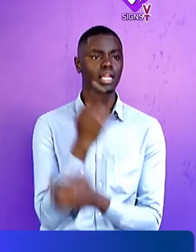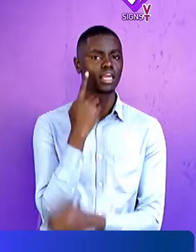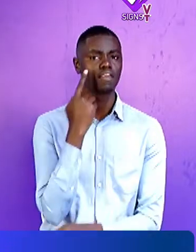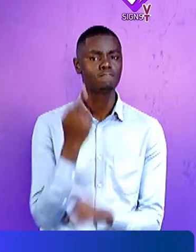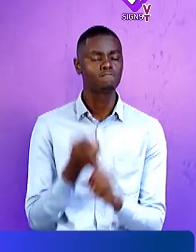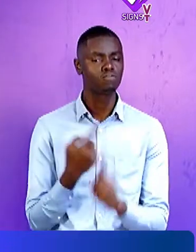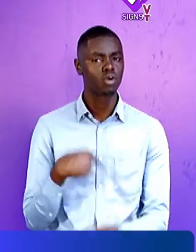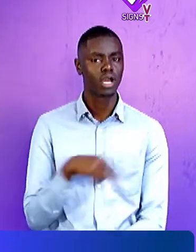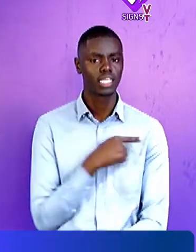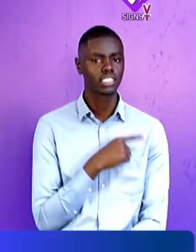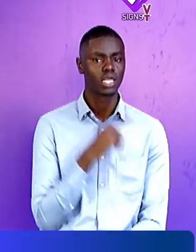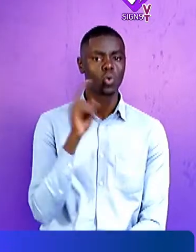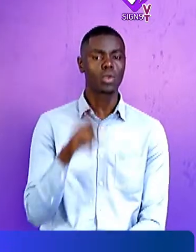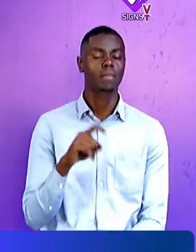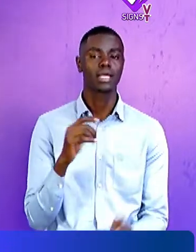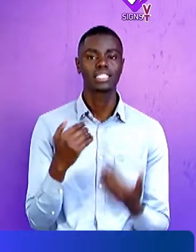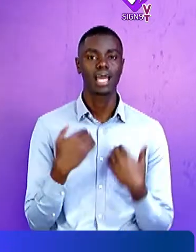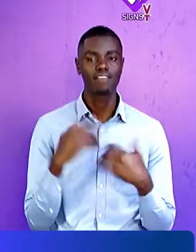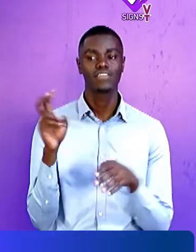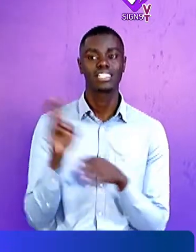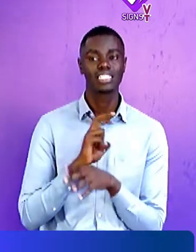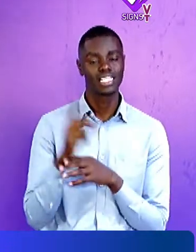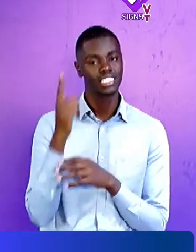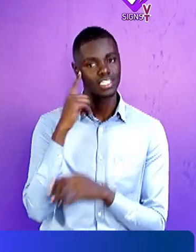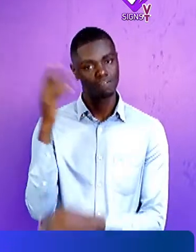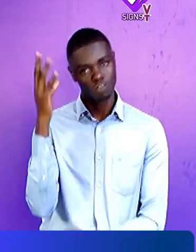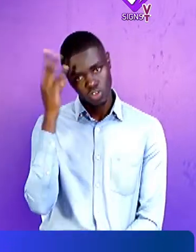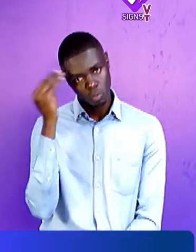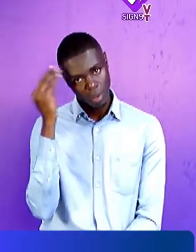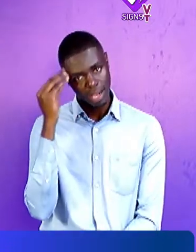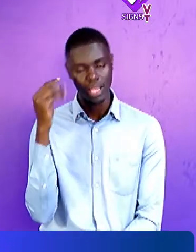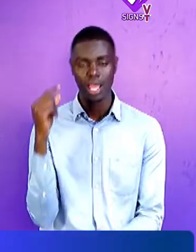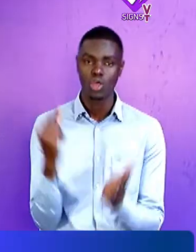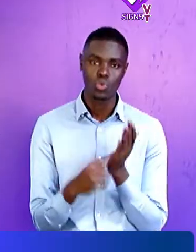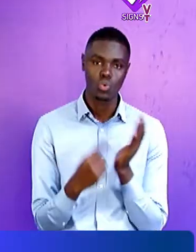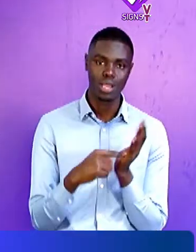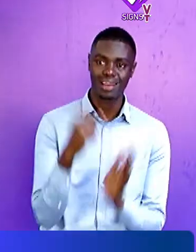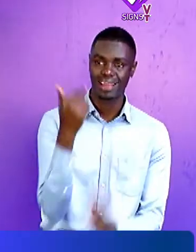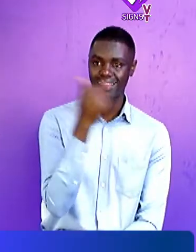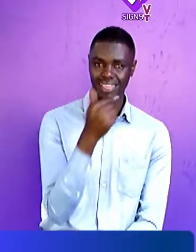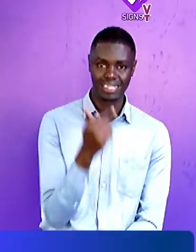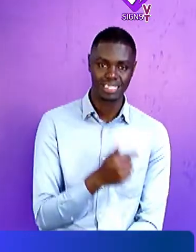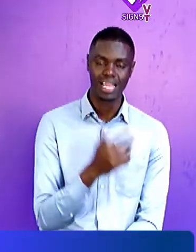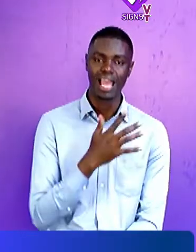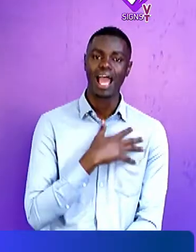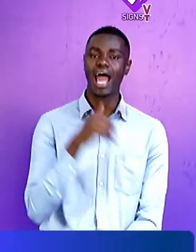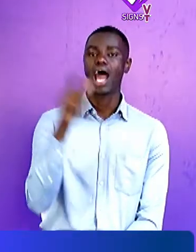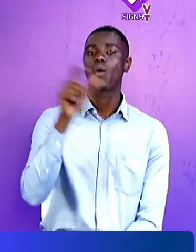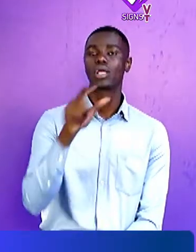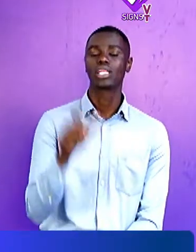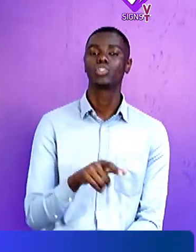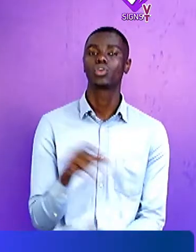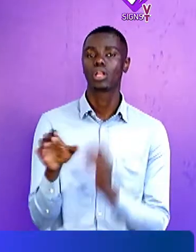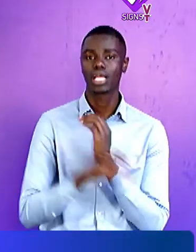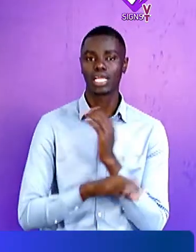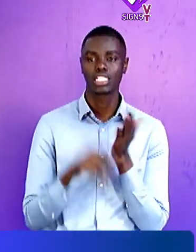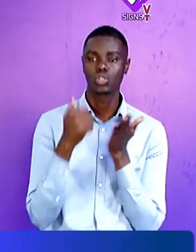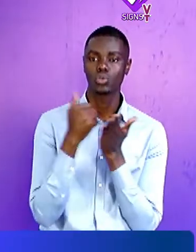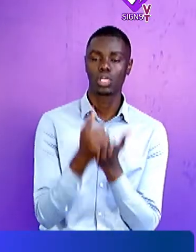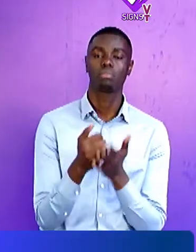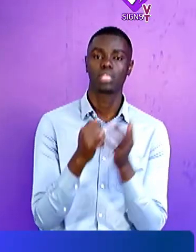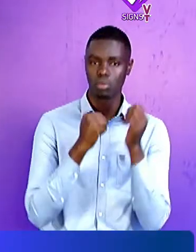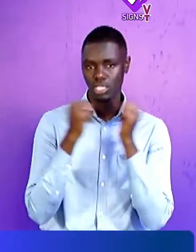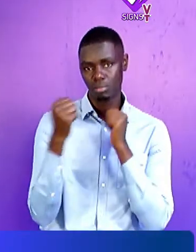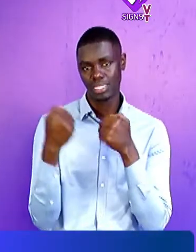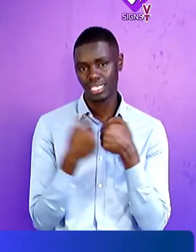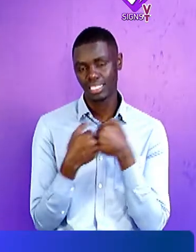do? We should become having intelligence for Somalia, Uganda, Tanzania, our regional countries to help them in terms of their military